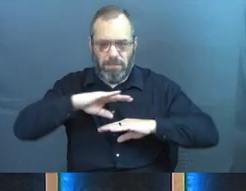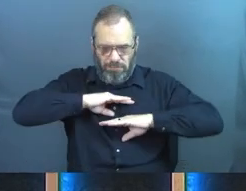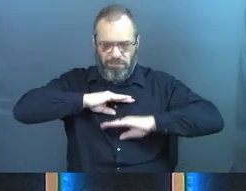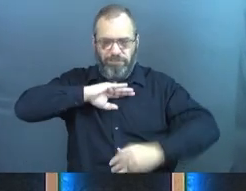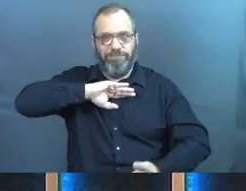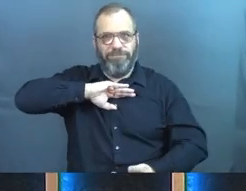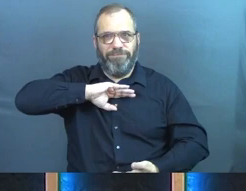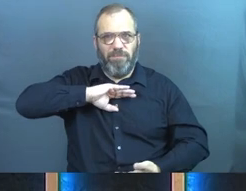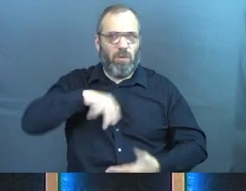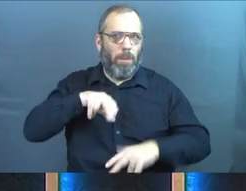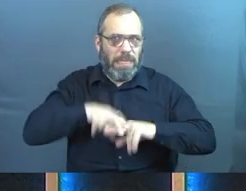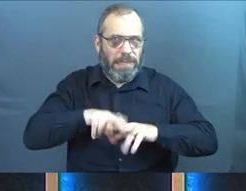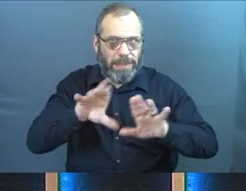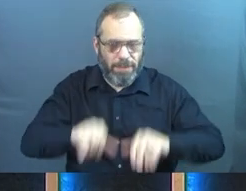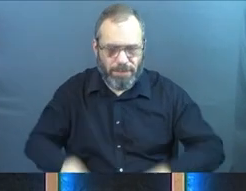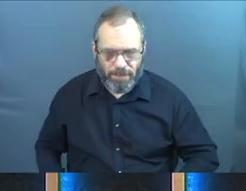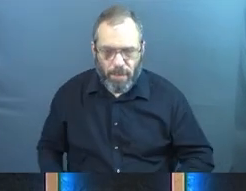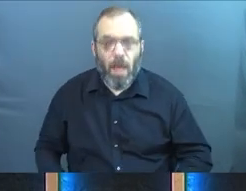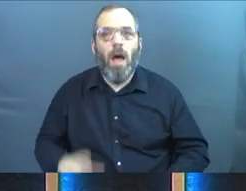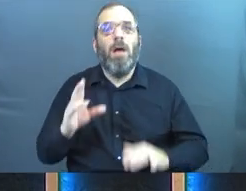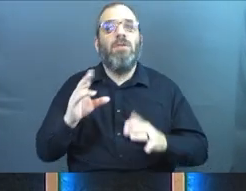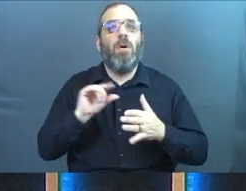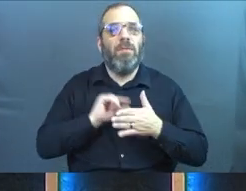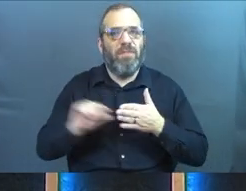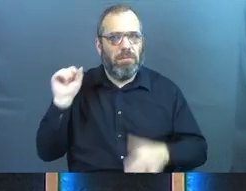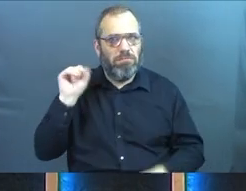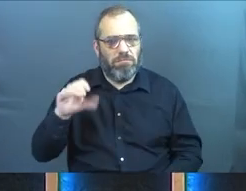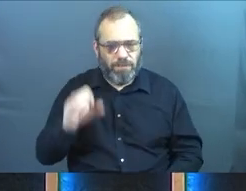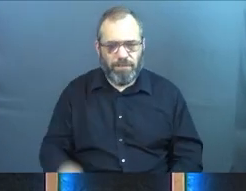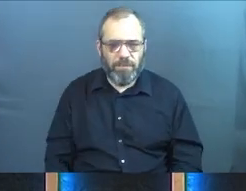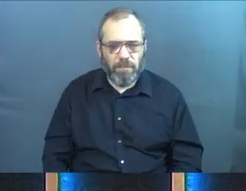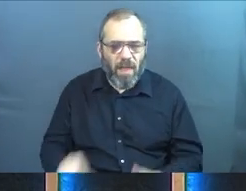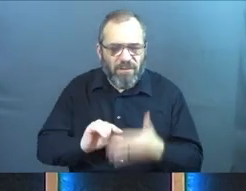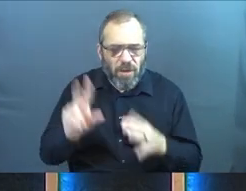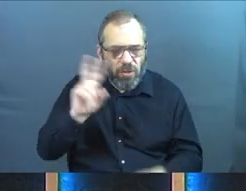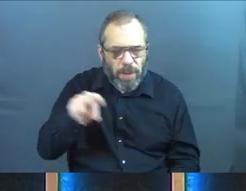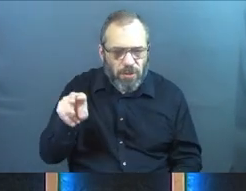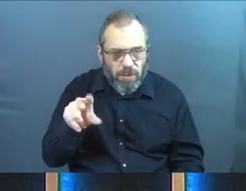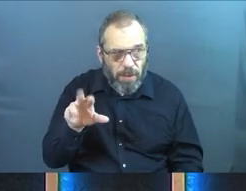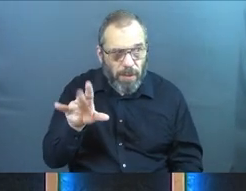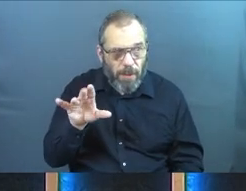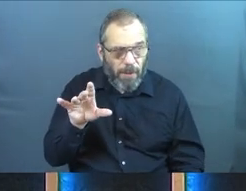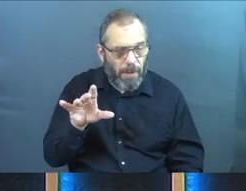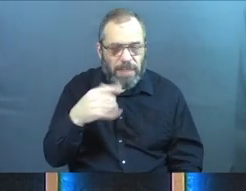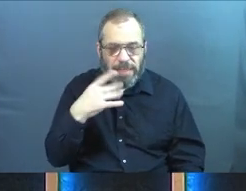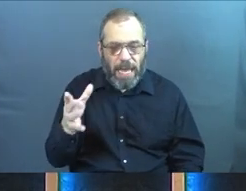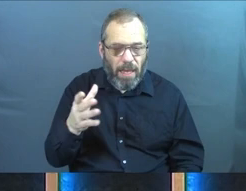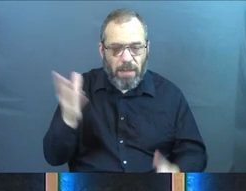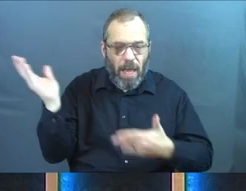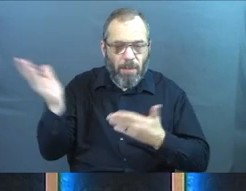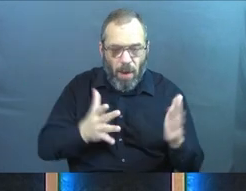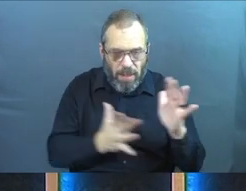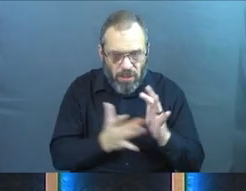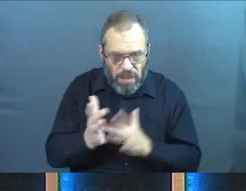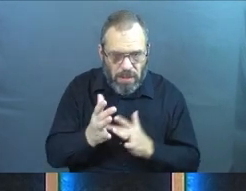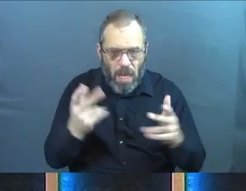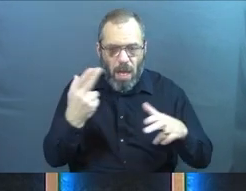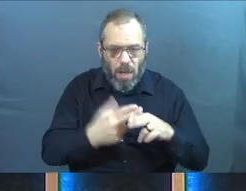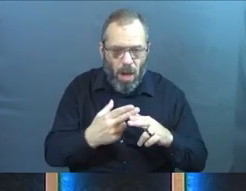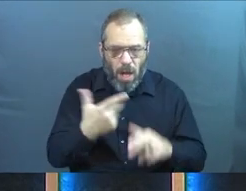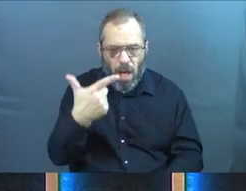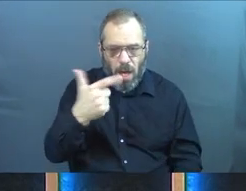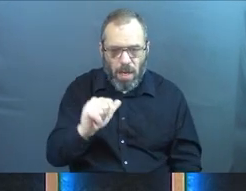the life of Christ and what he did for us. So I want to read this to you. Verse 22 says, and they brought Jesus to a place